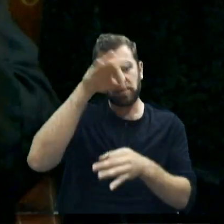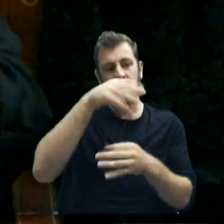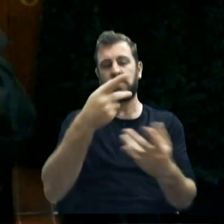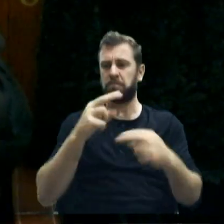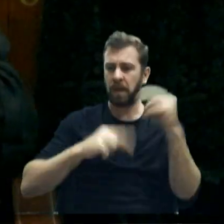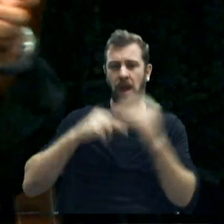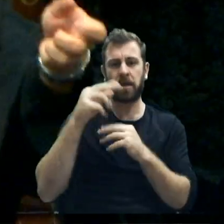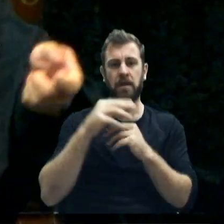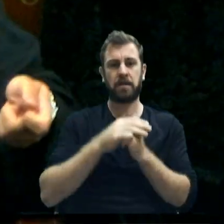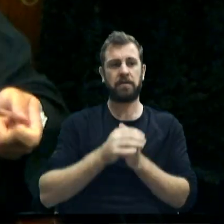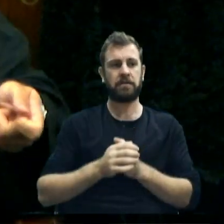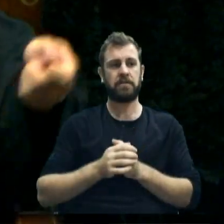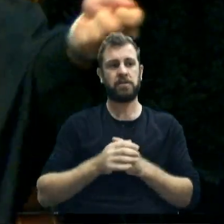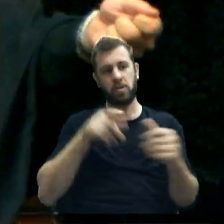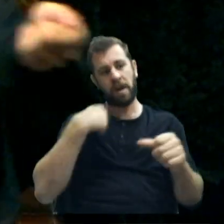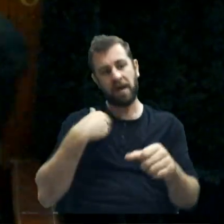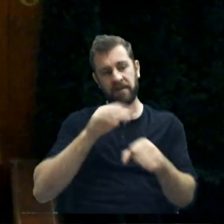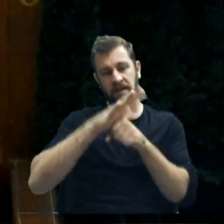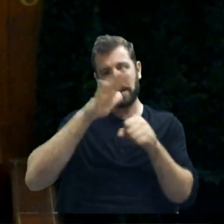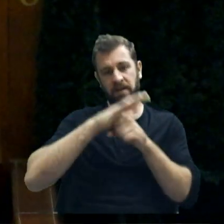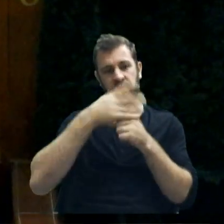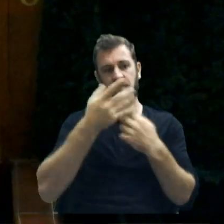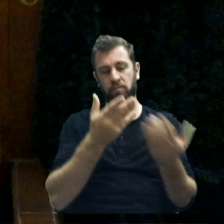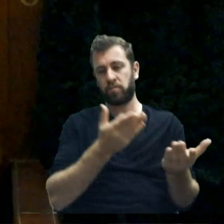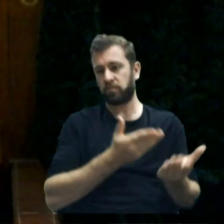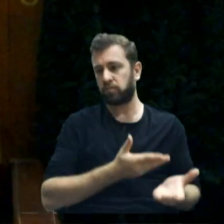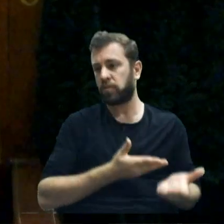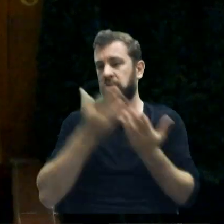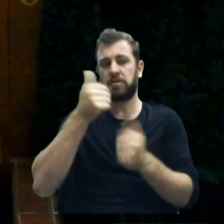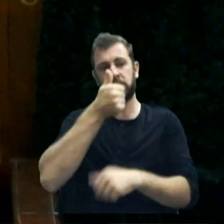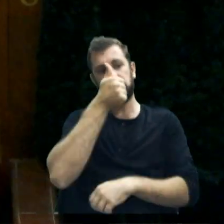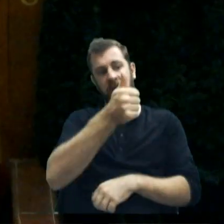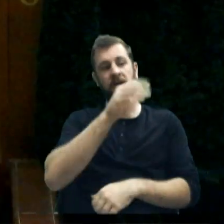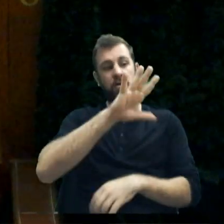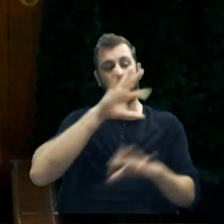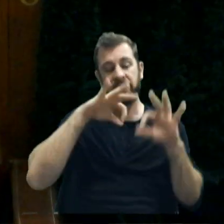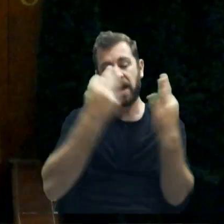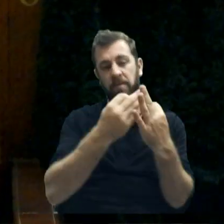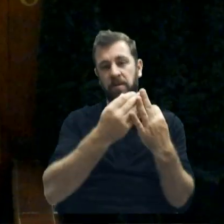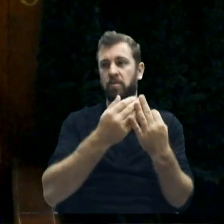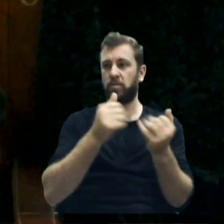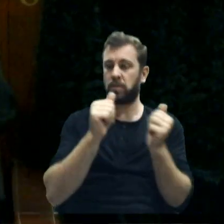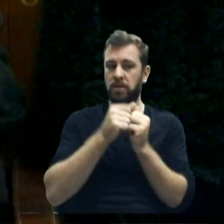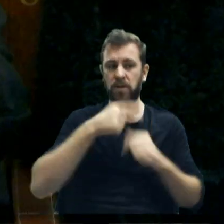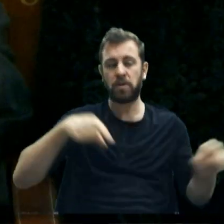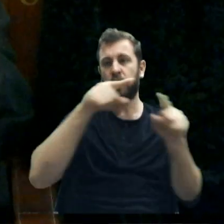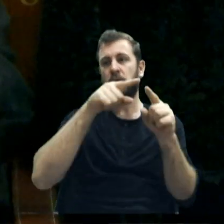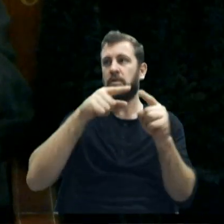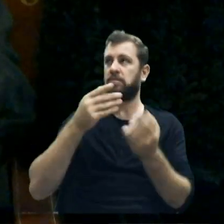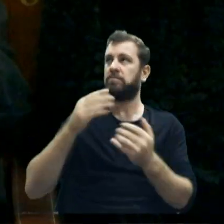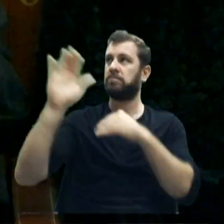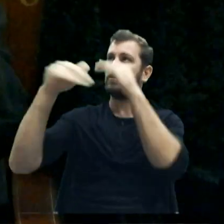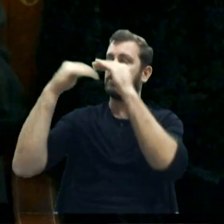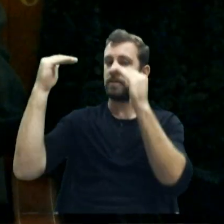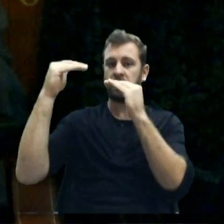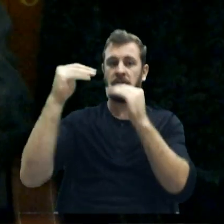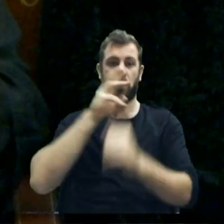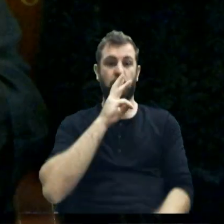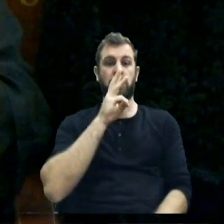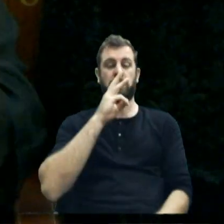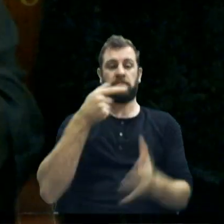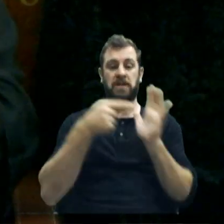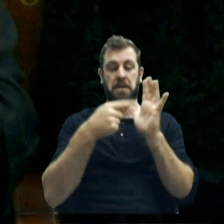you have enough to take yourself and your family with you. The example I'll give you is water. It's a water.